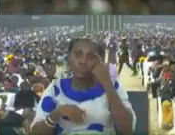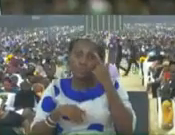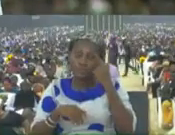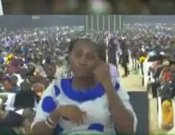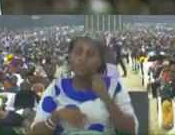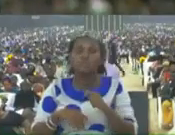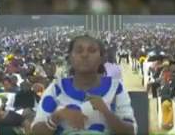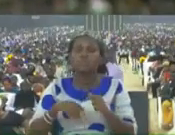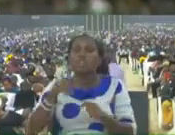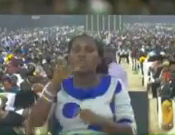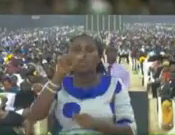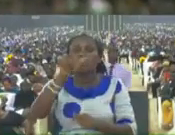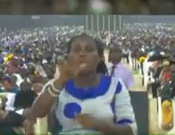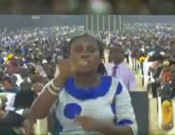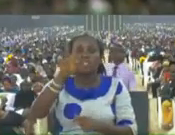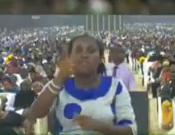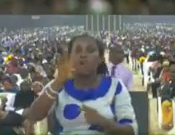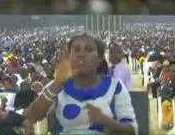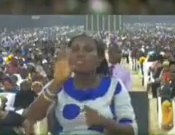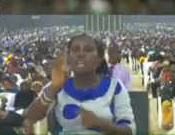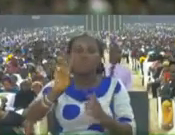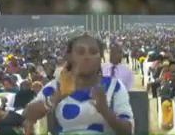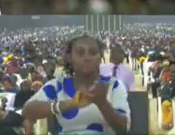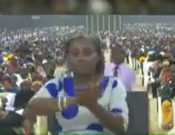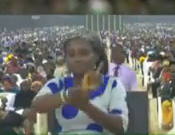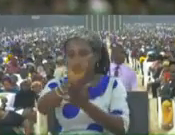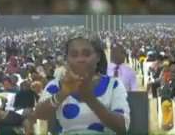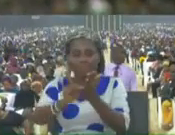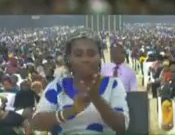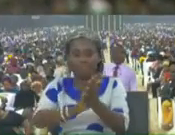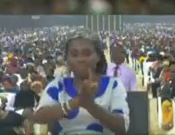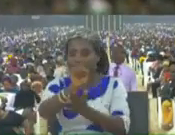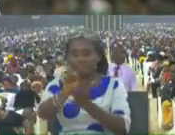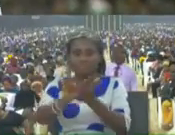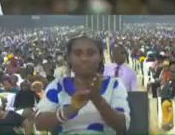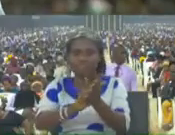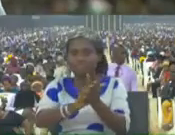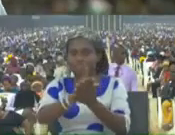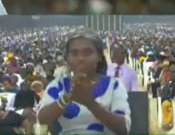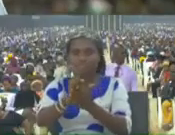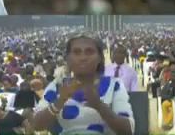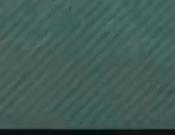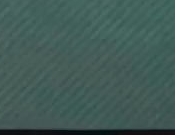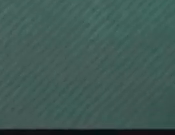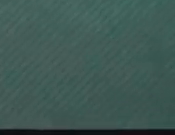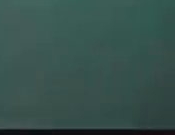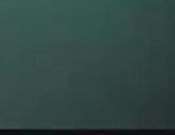24/7. They will put the details on the screen for you in a moment.